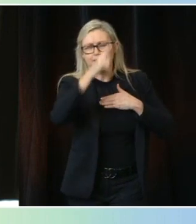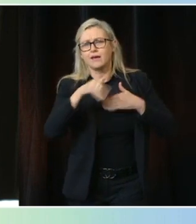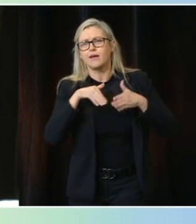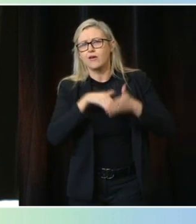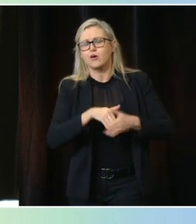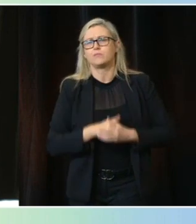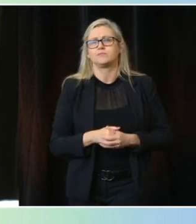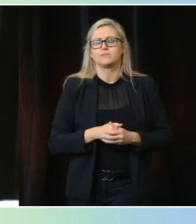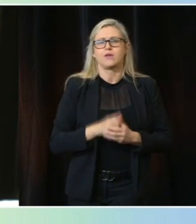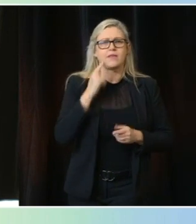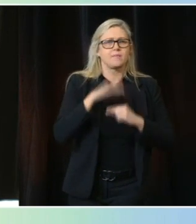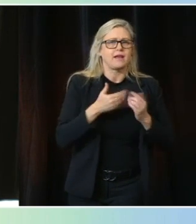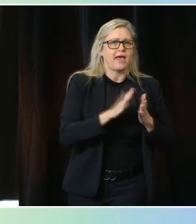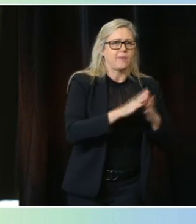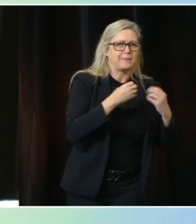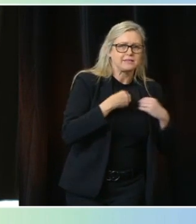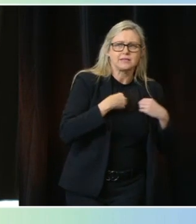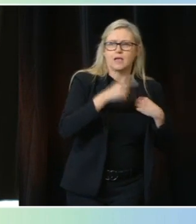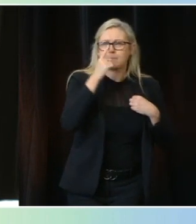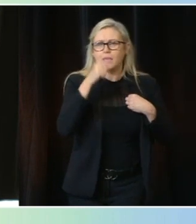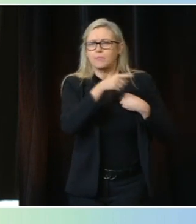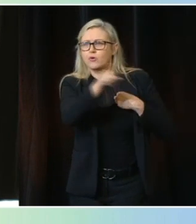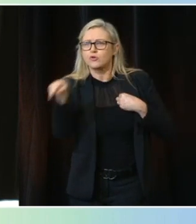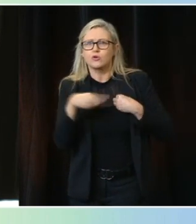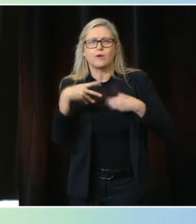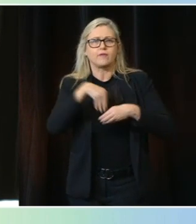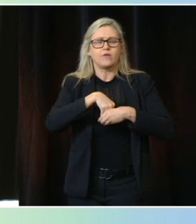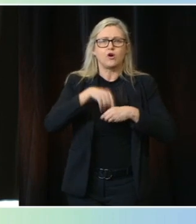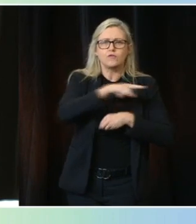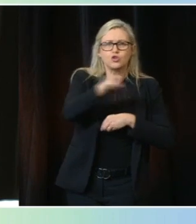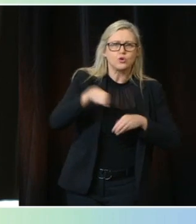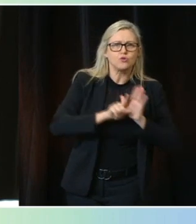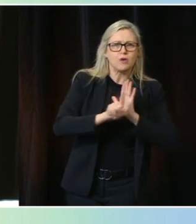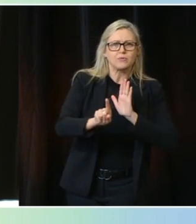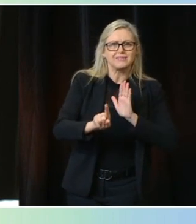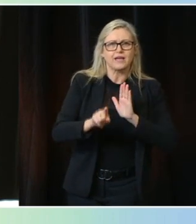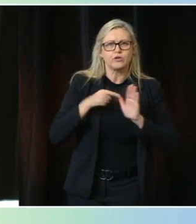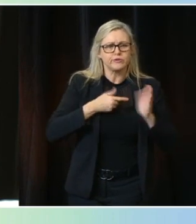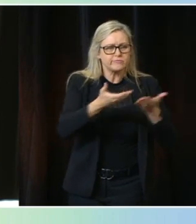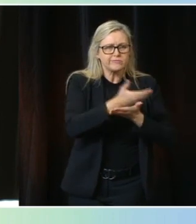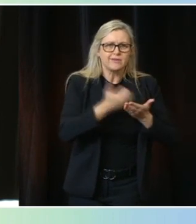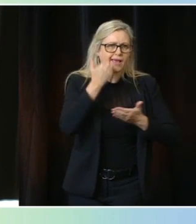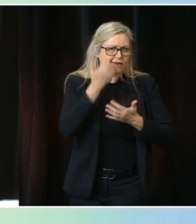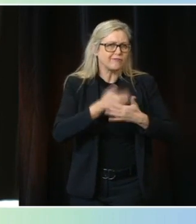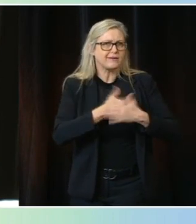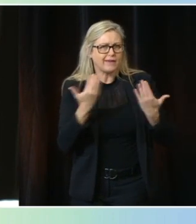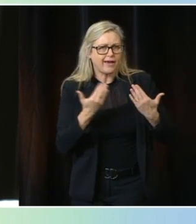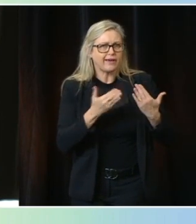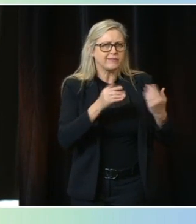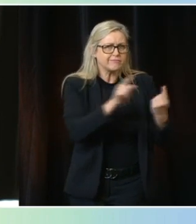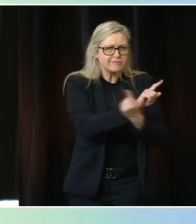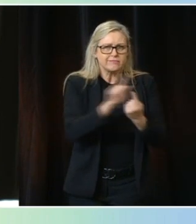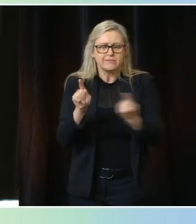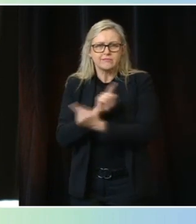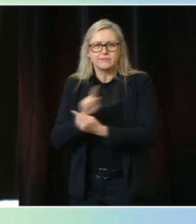and businesses and people you represent are dealing with each and every day staff and